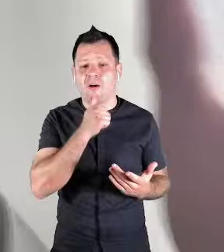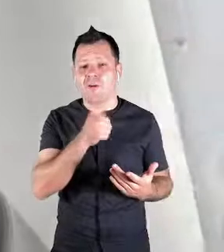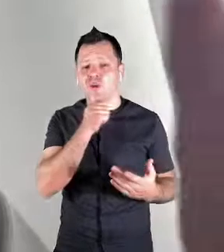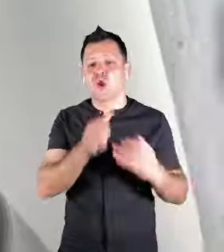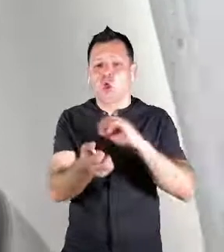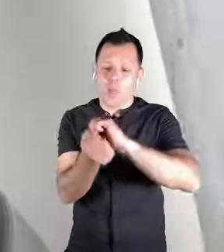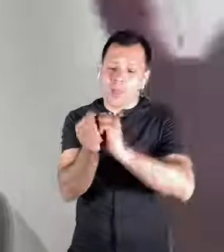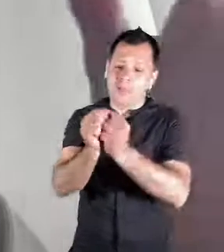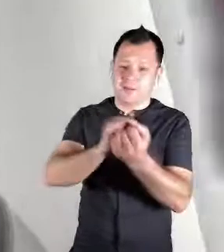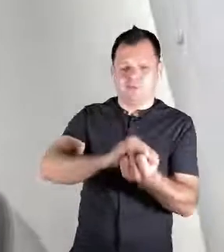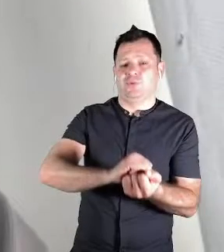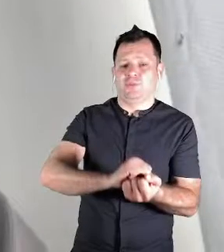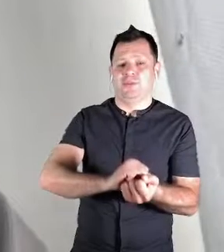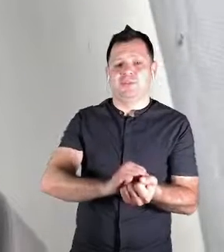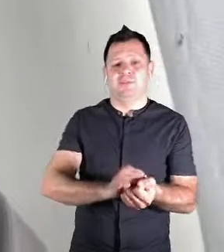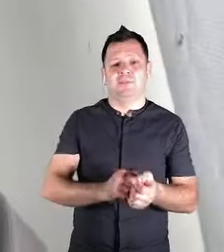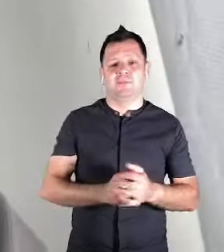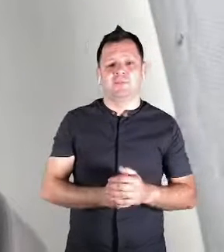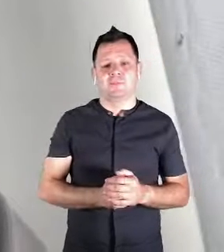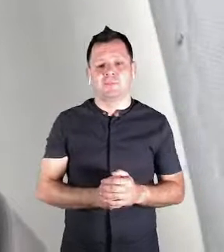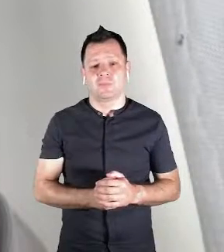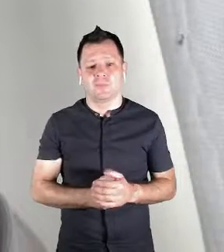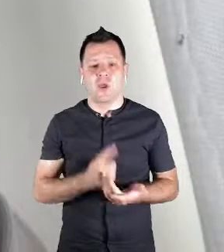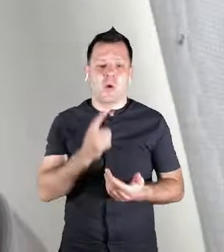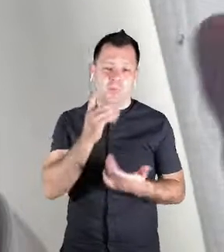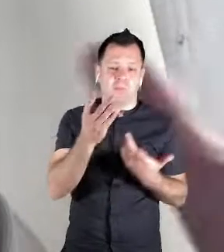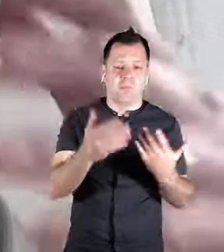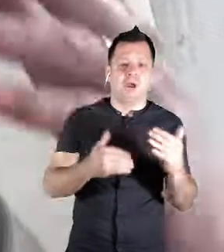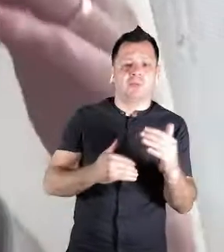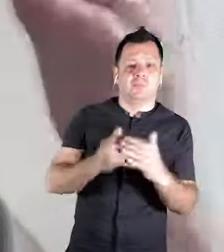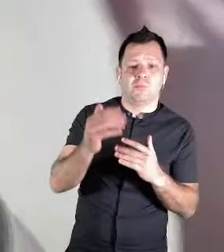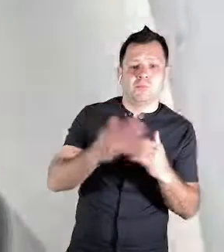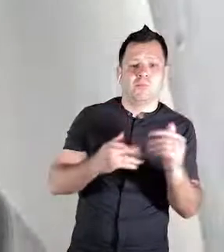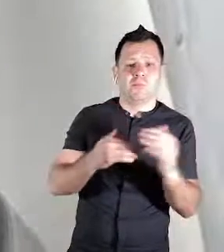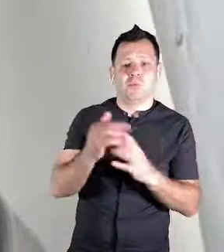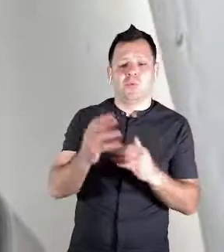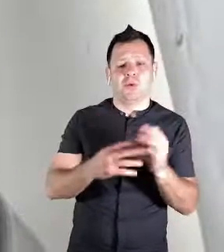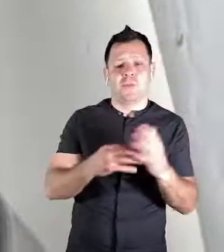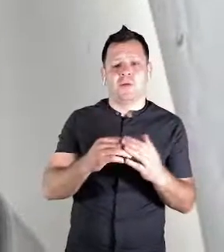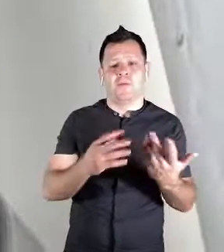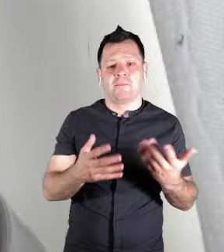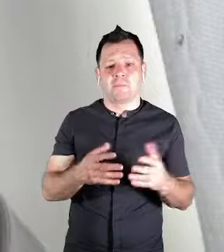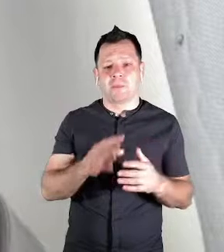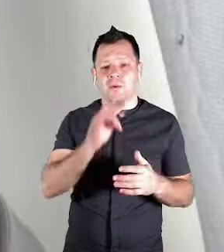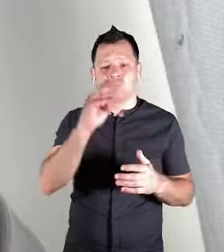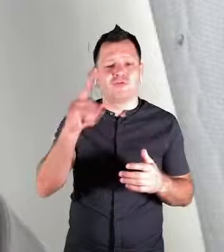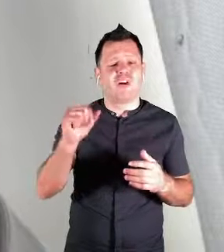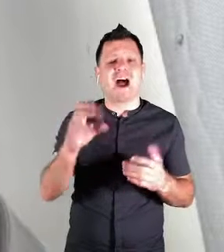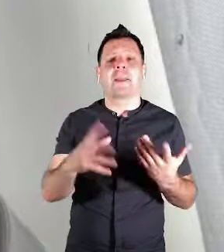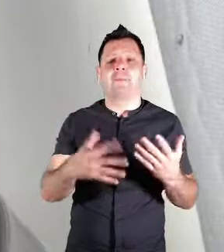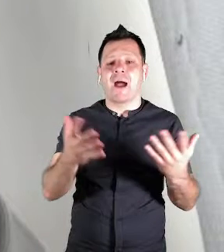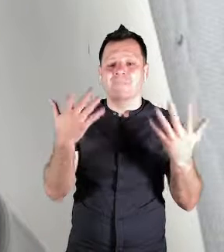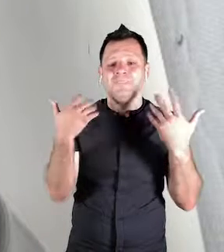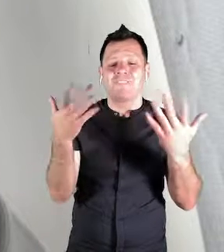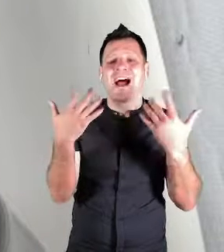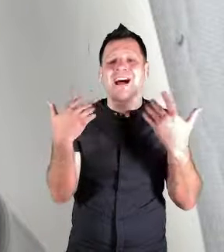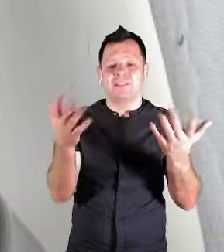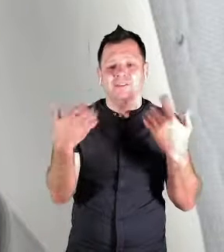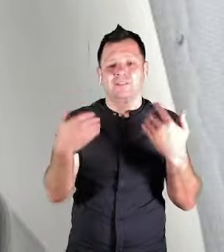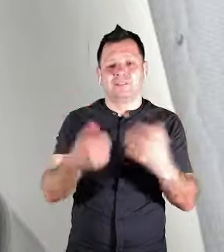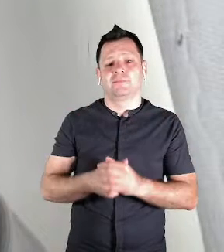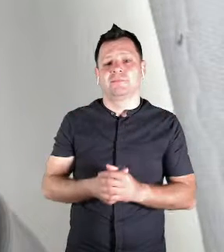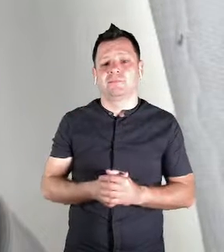we build all these wind farms and huge factories for battery,